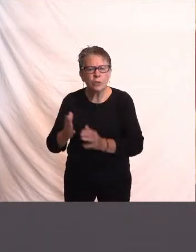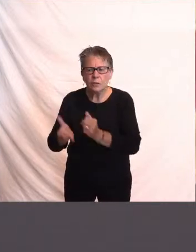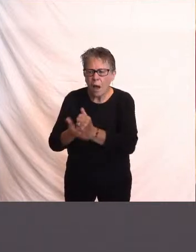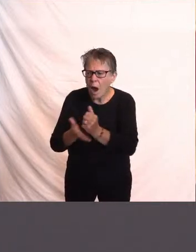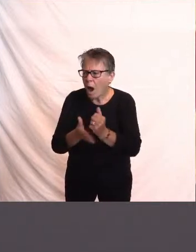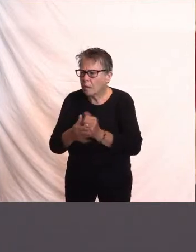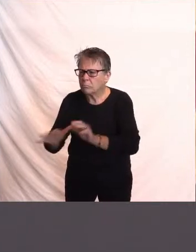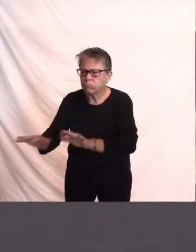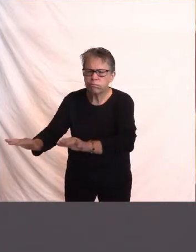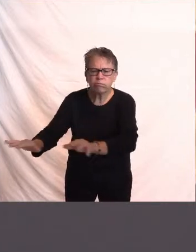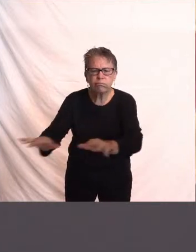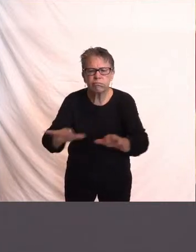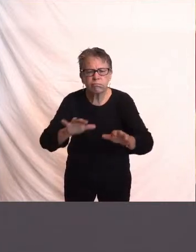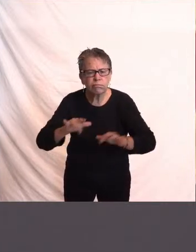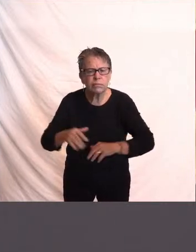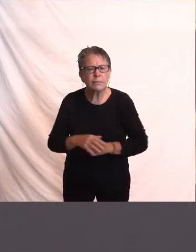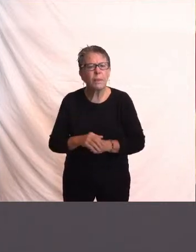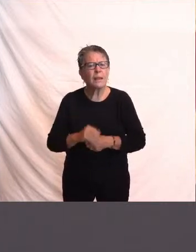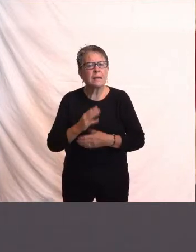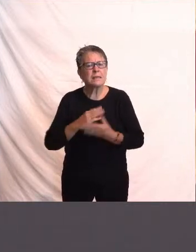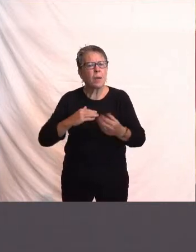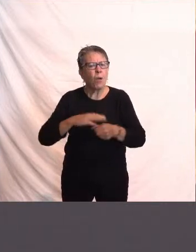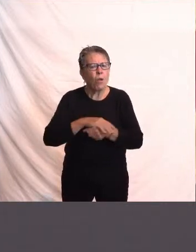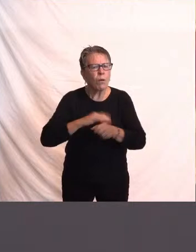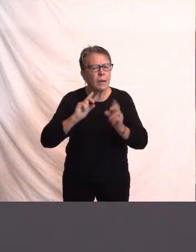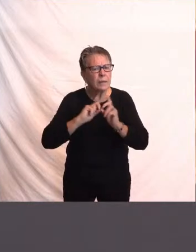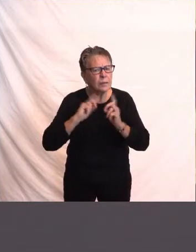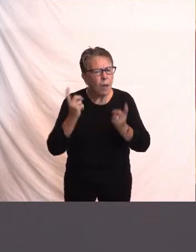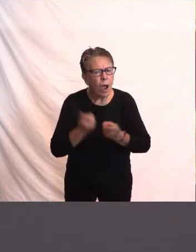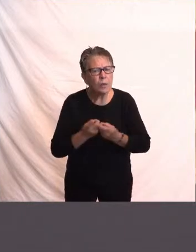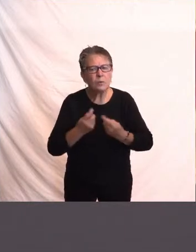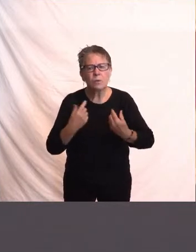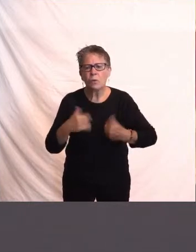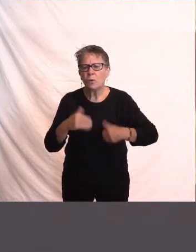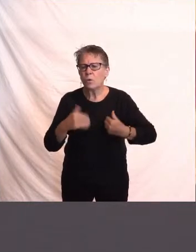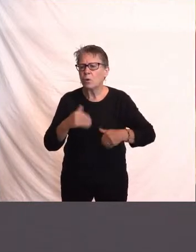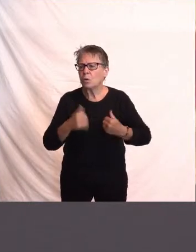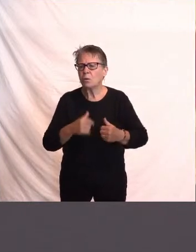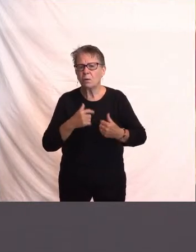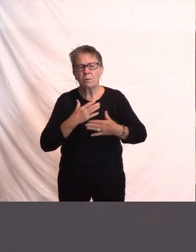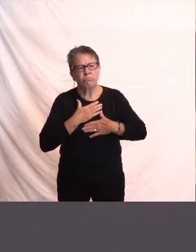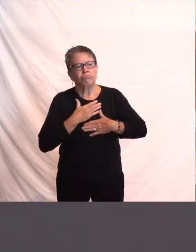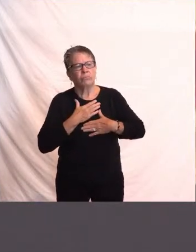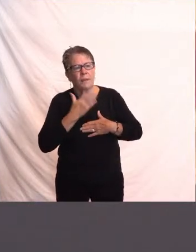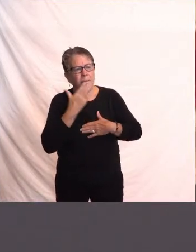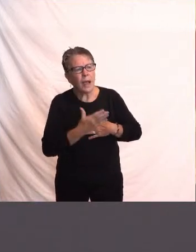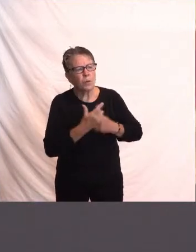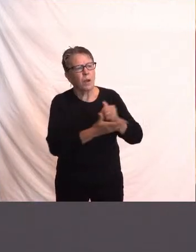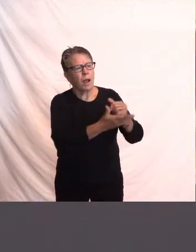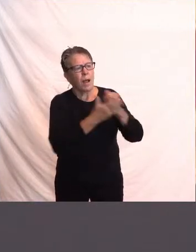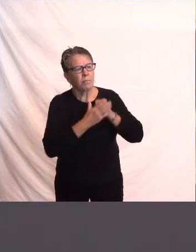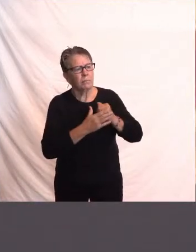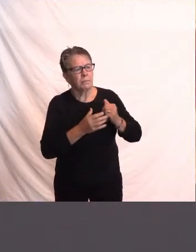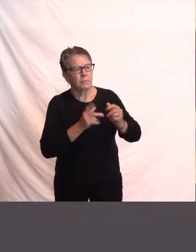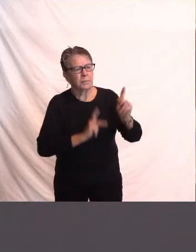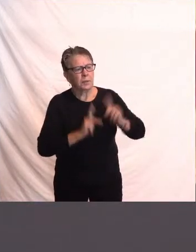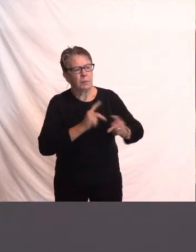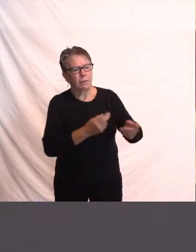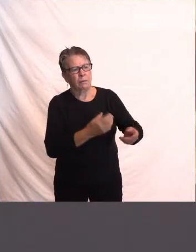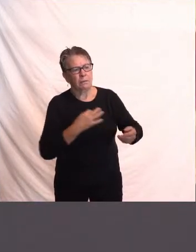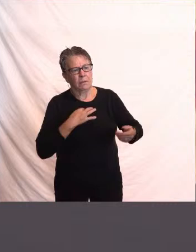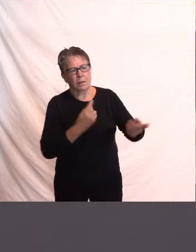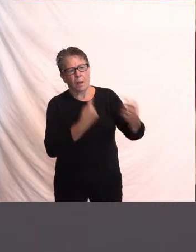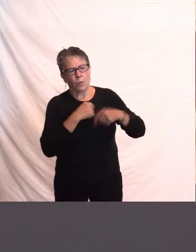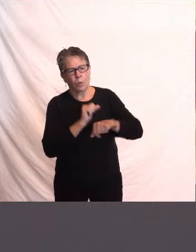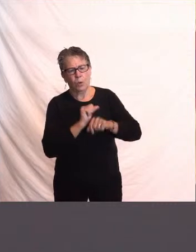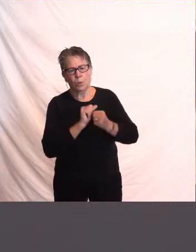health officers, that's been very well received, and we want to continue supporting them throughout the rest of this pandemic for the work that